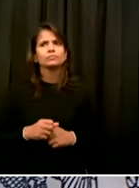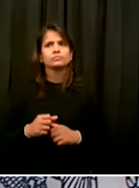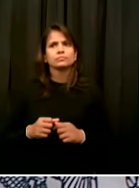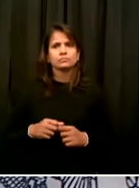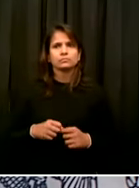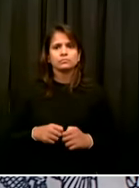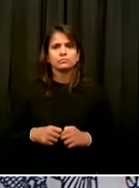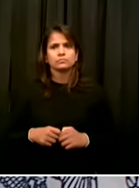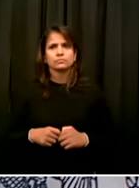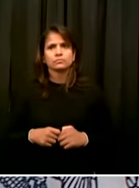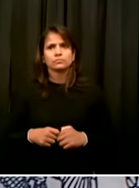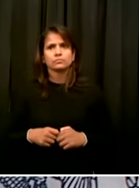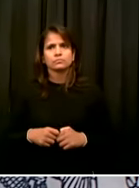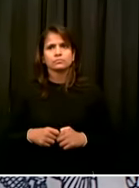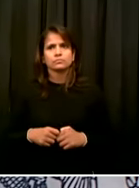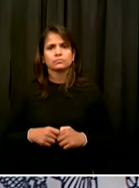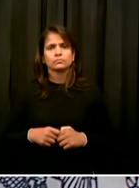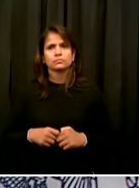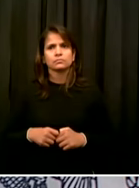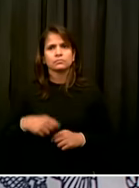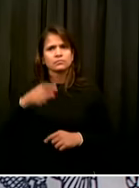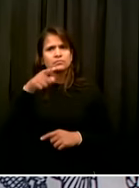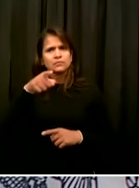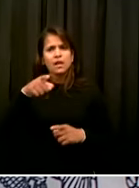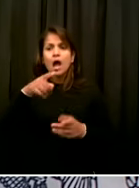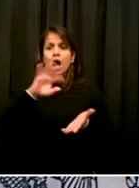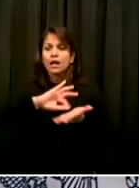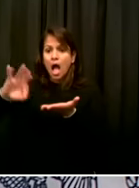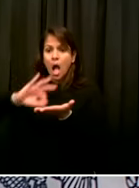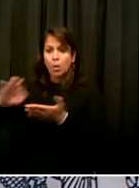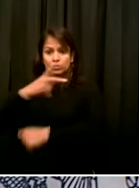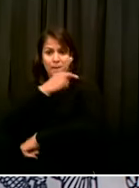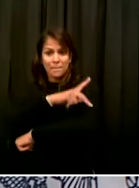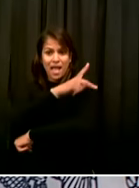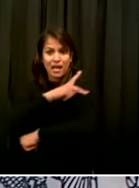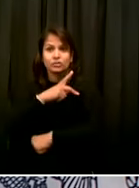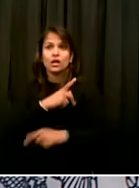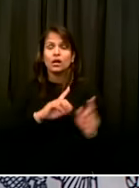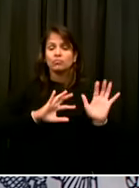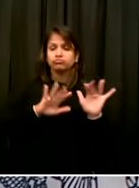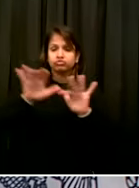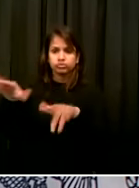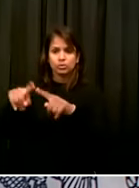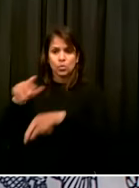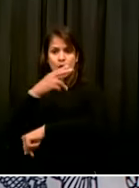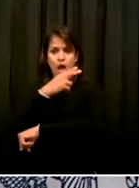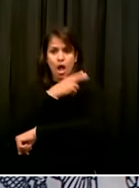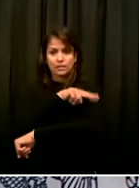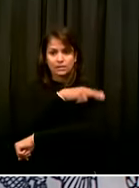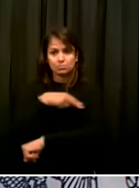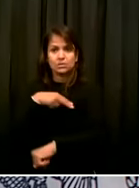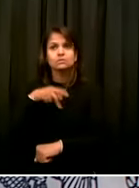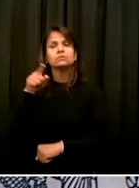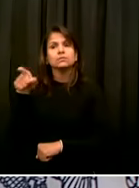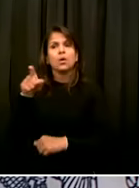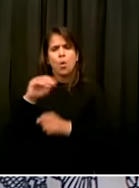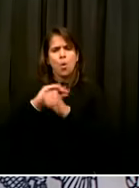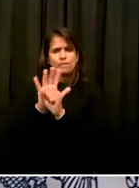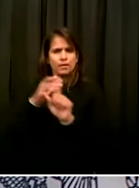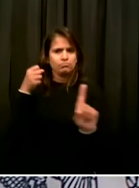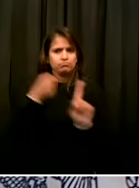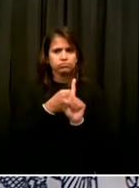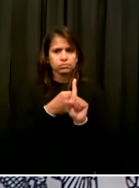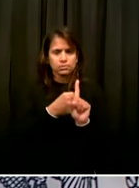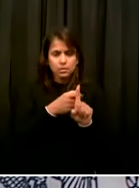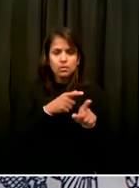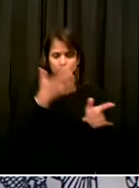they strictly just health and hospitals numbers? And if so, how do you quantify patients